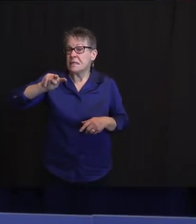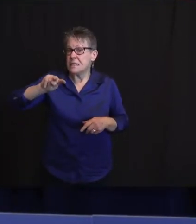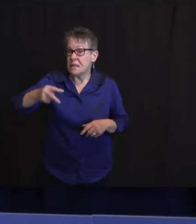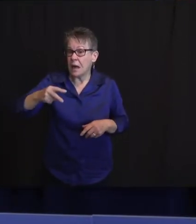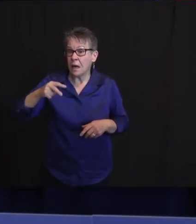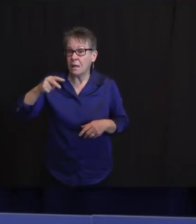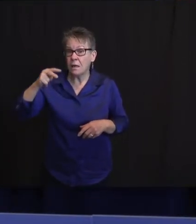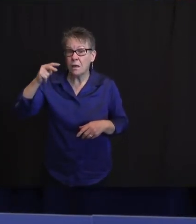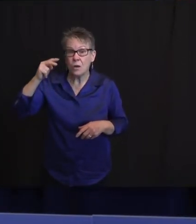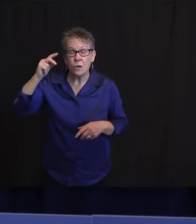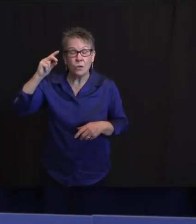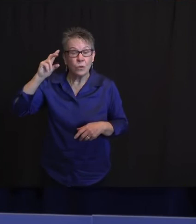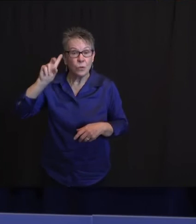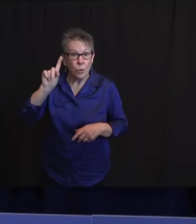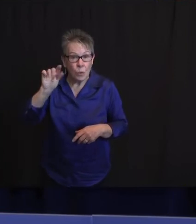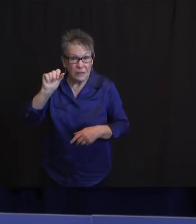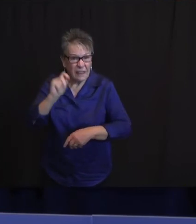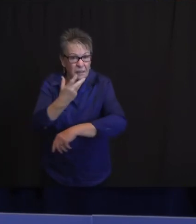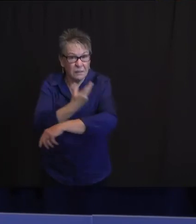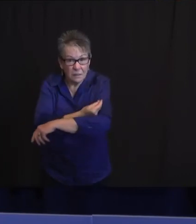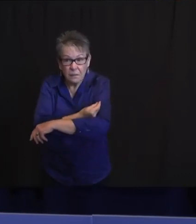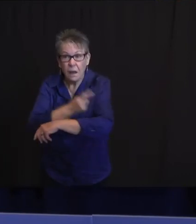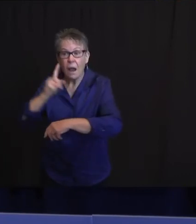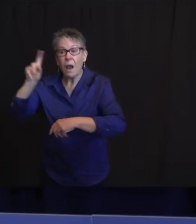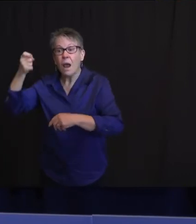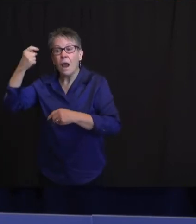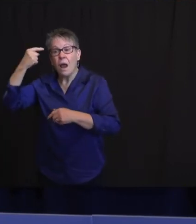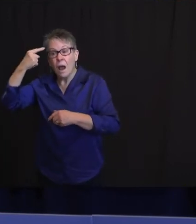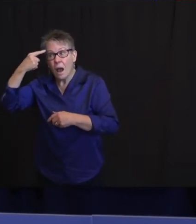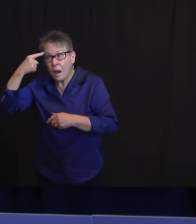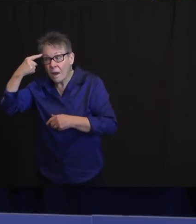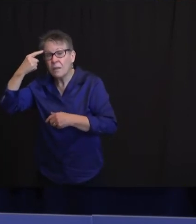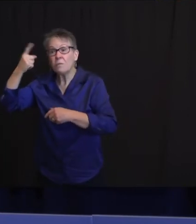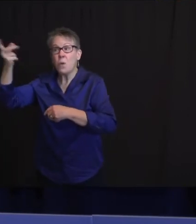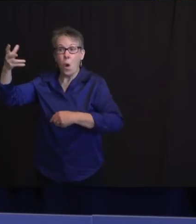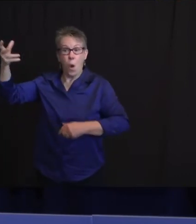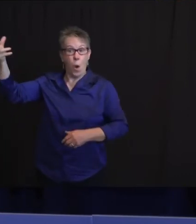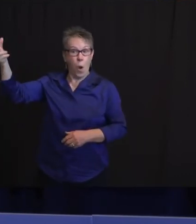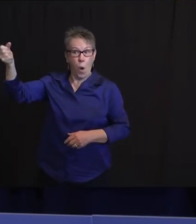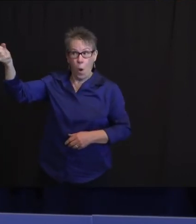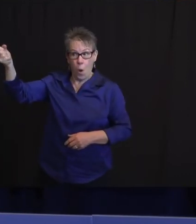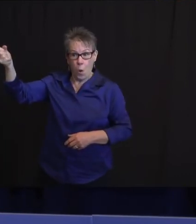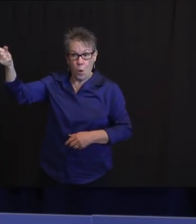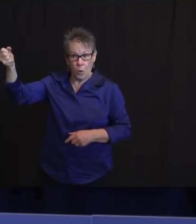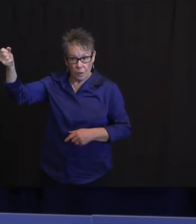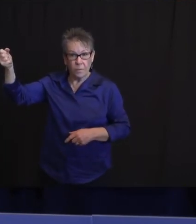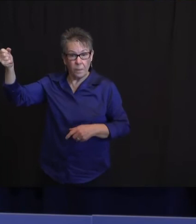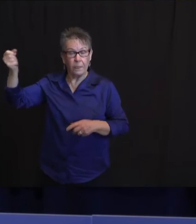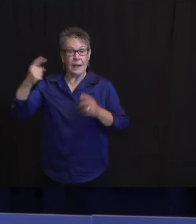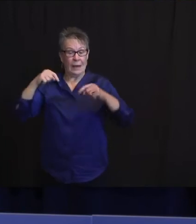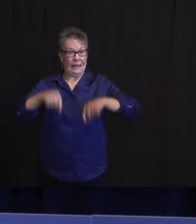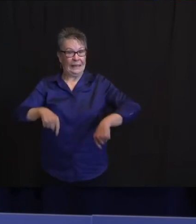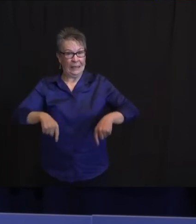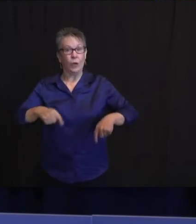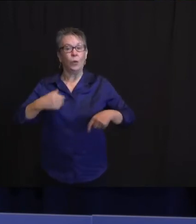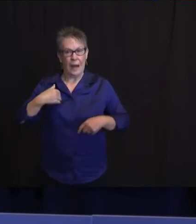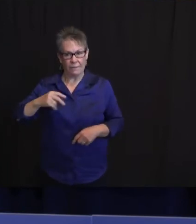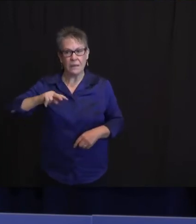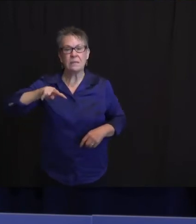second doses. So we do have availability, and they will be released starting now because Pfizer's ready for the second